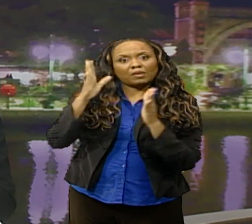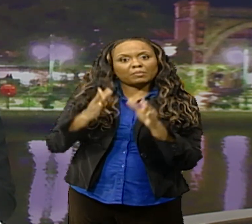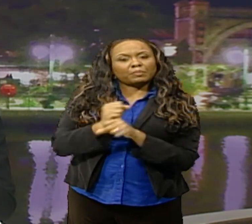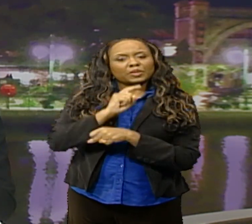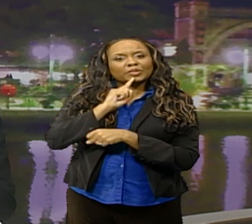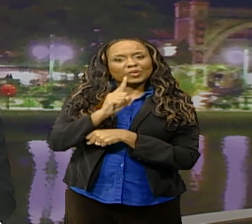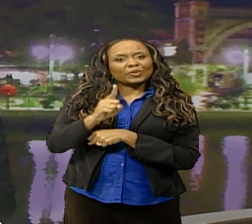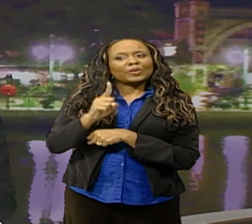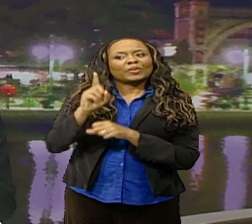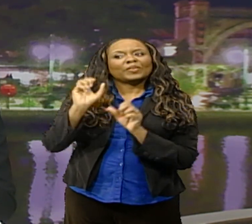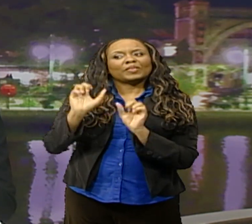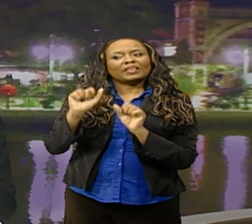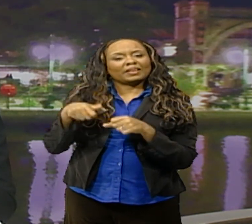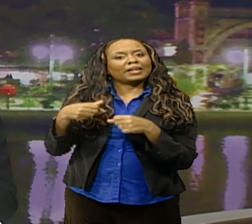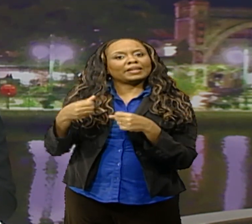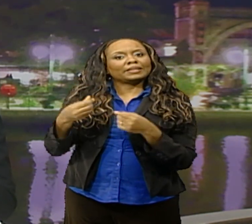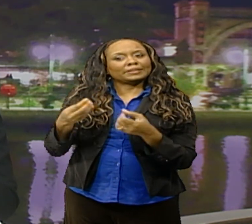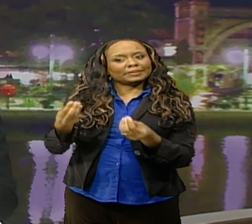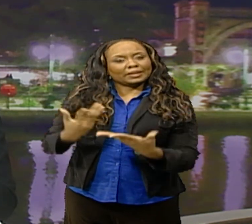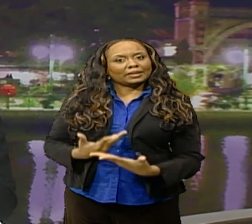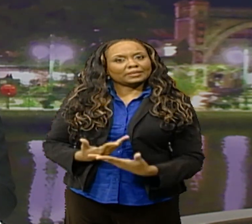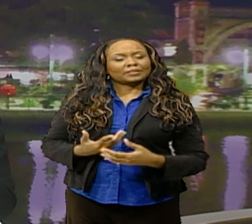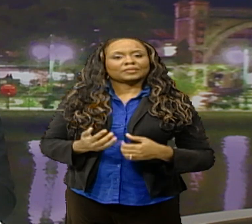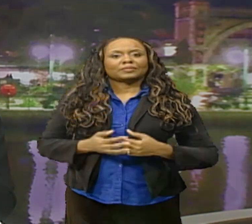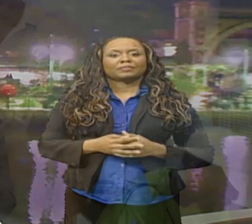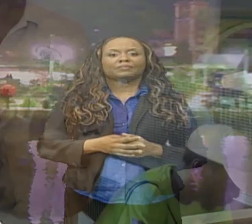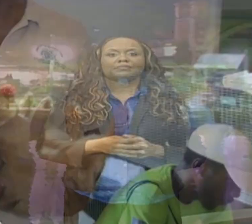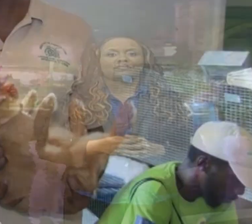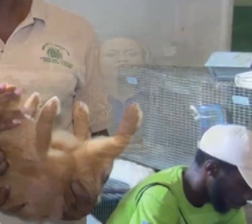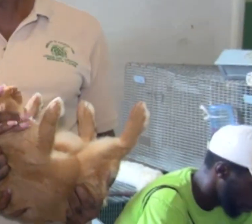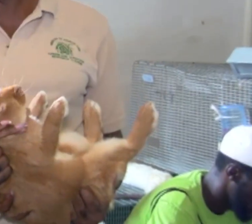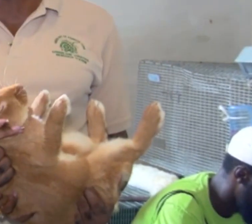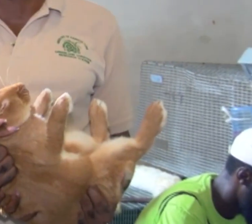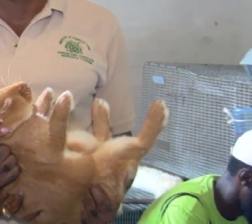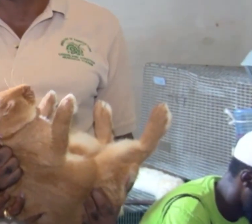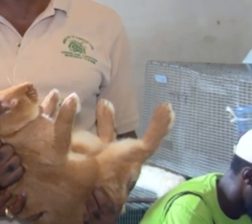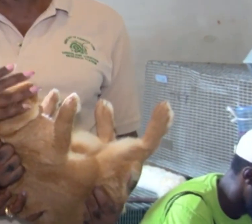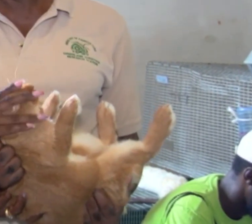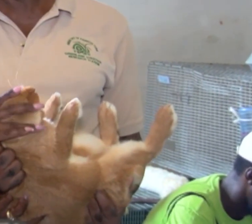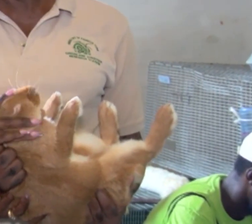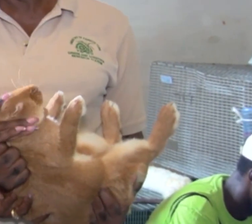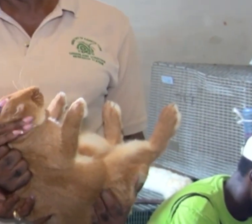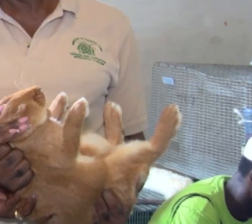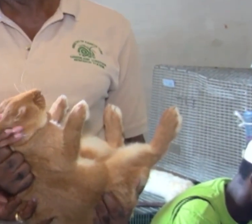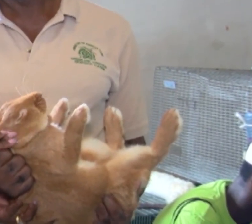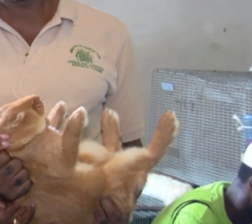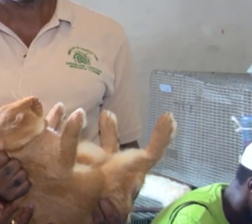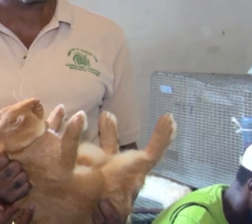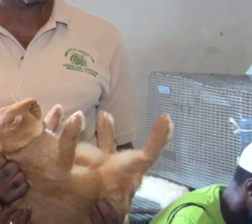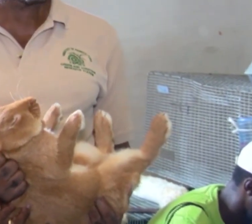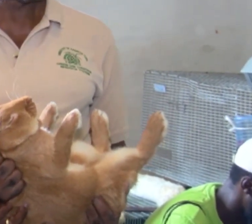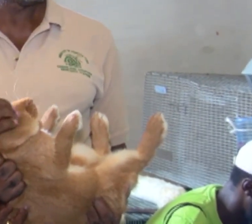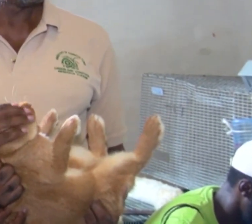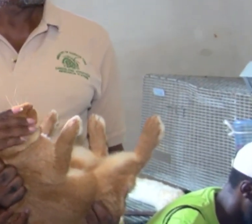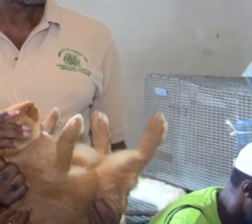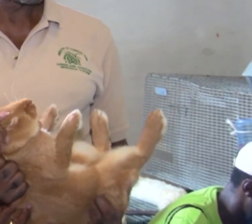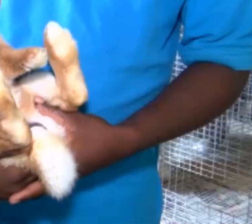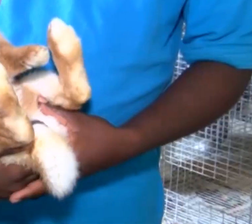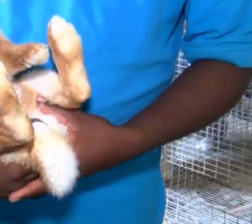can adequately satisfy those needs. The ministry held a training session in rabbit production at its Graham Hall headquarters